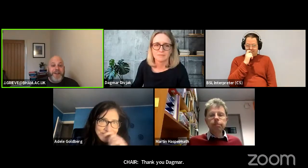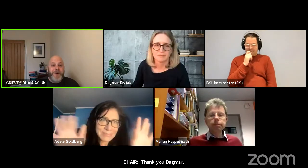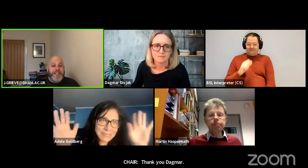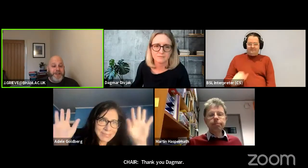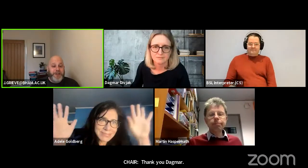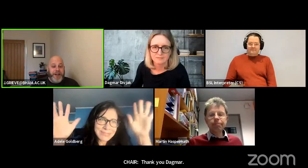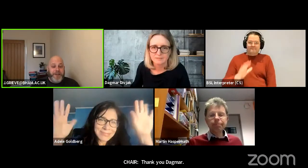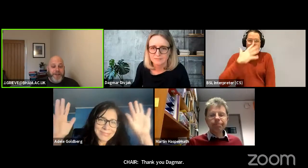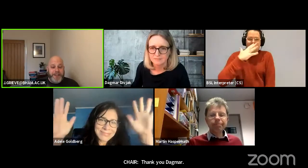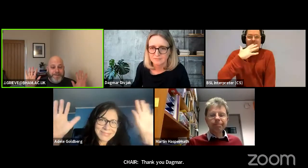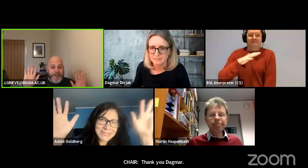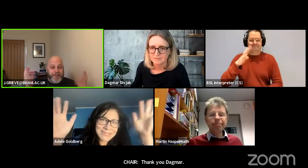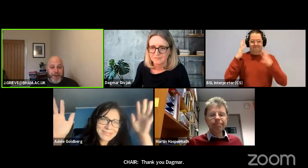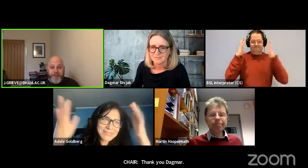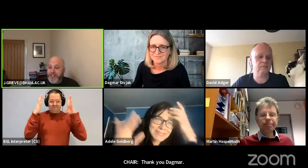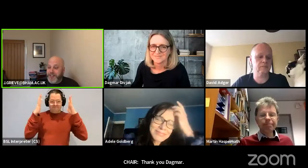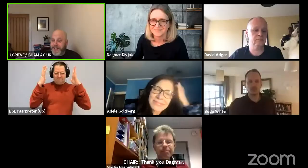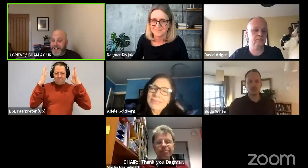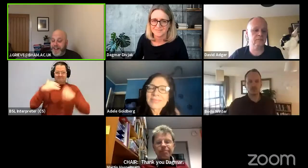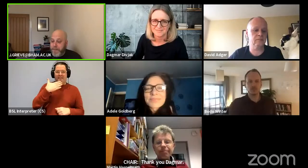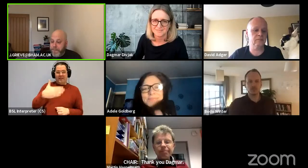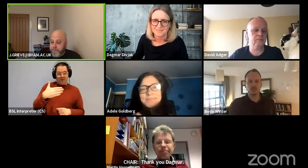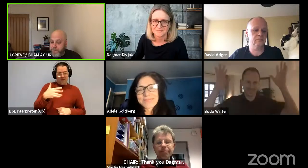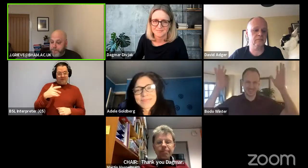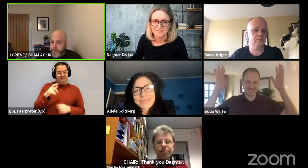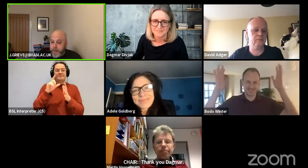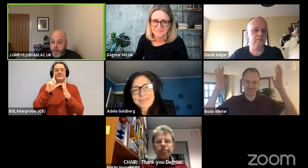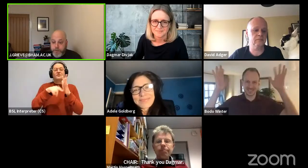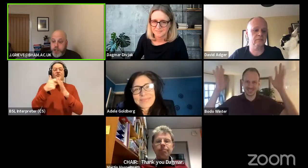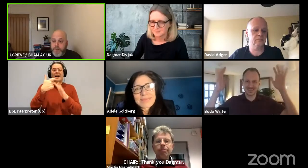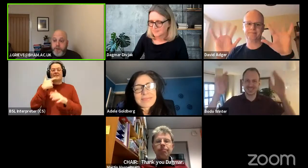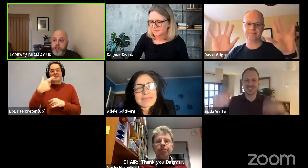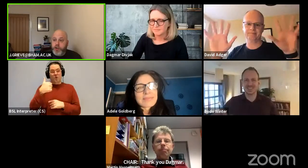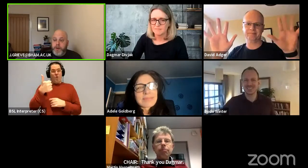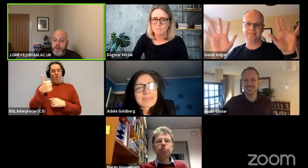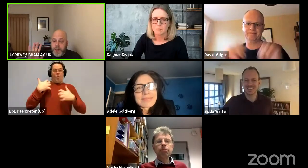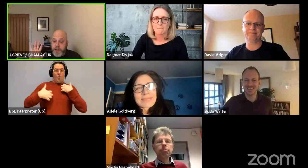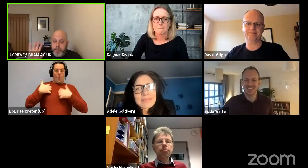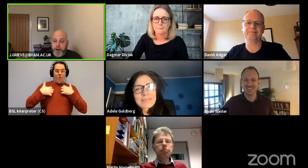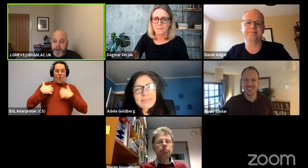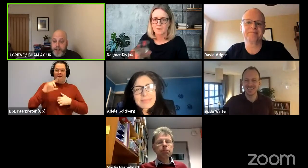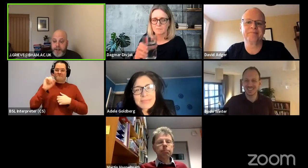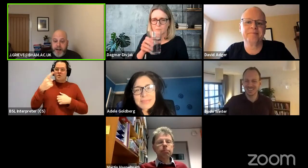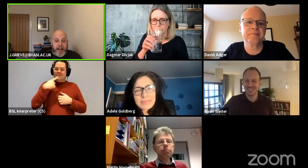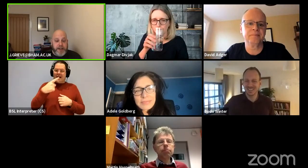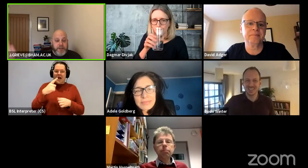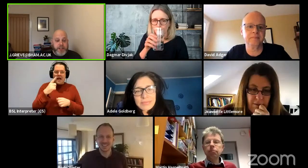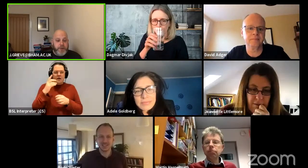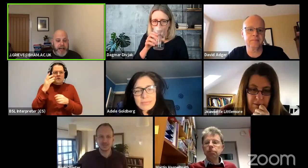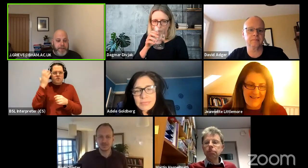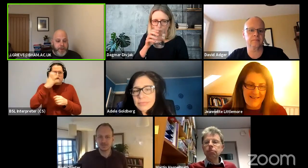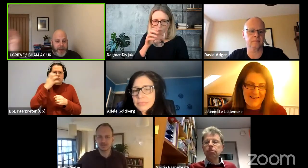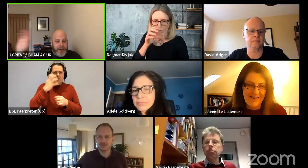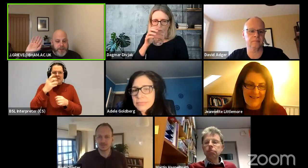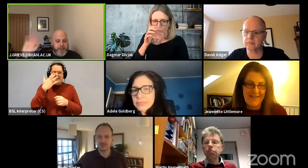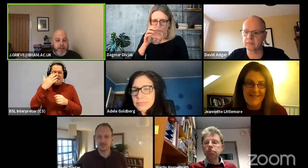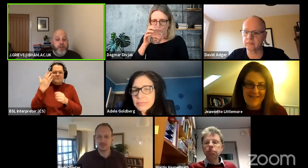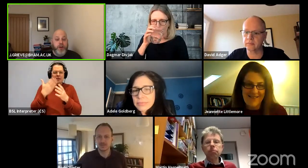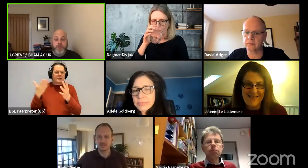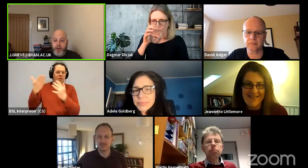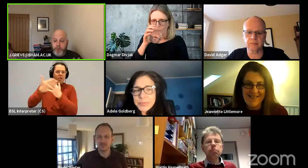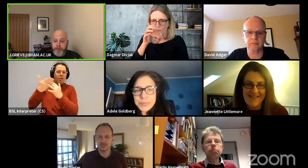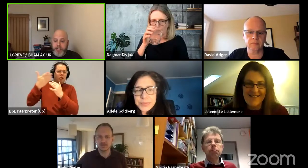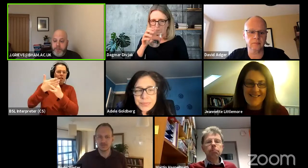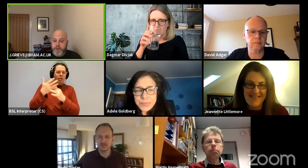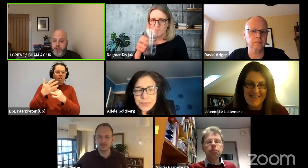great thank you very much that was great we i think we all really enjoyed that um first off i'm really sorry about the bombing there i didn't see what was happening while i was in